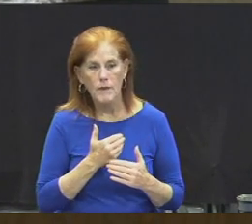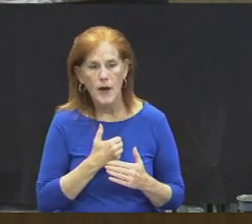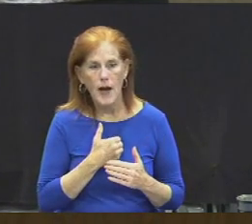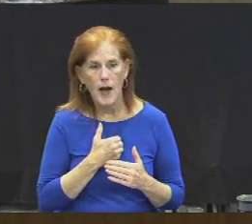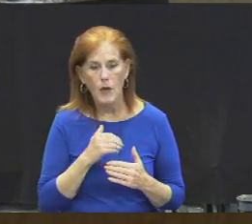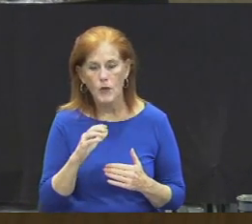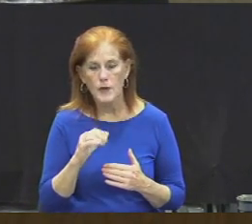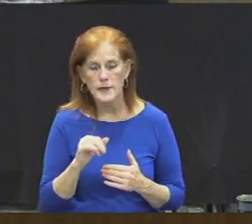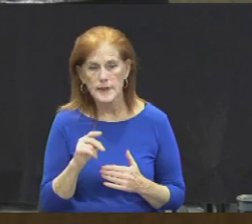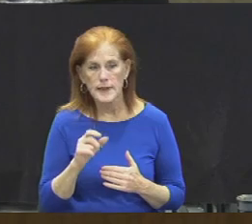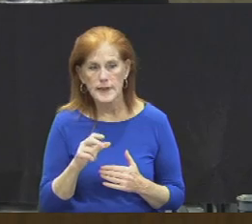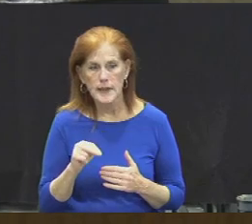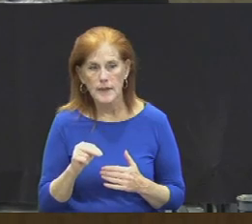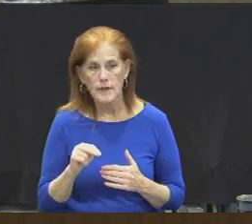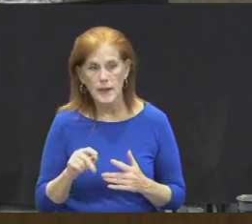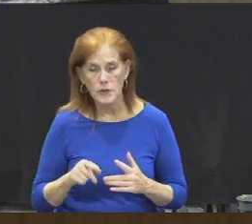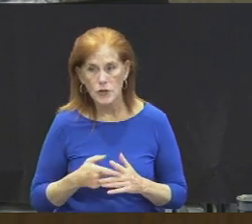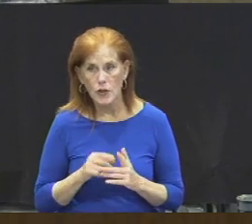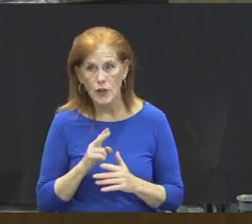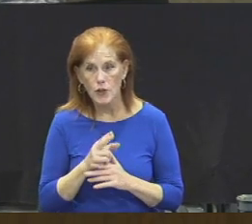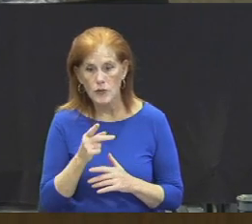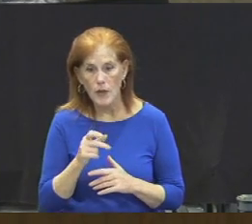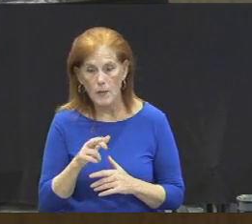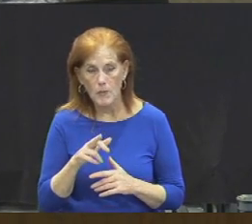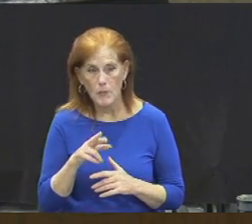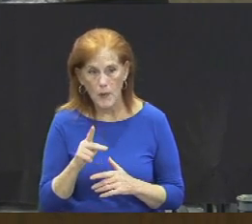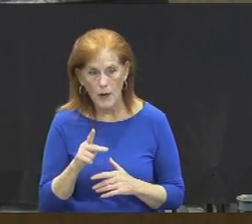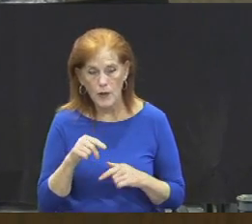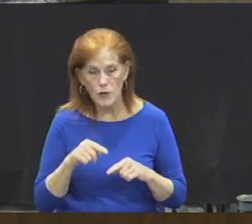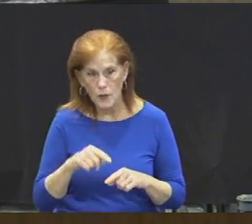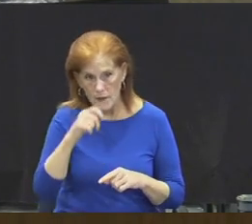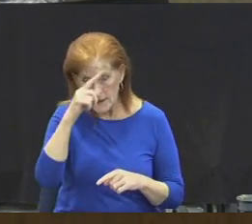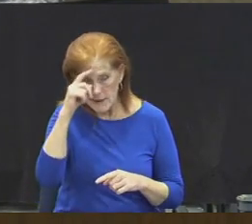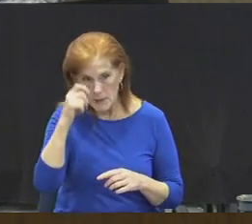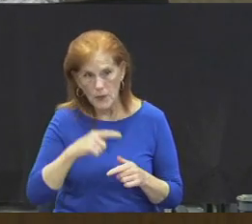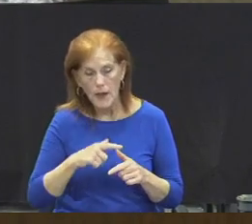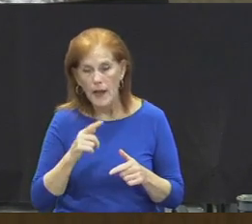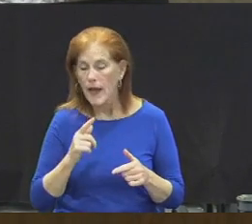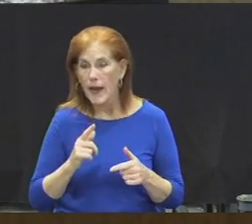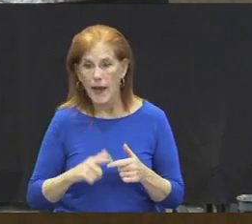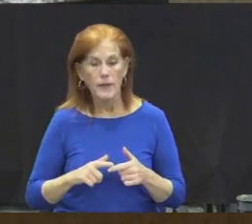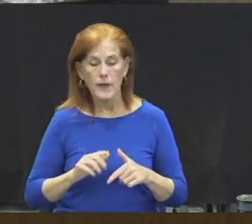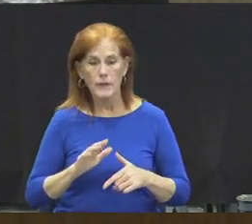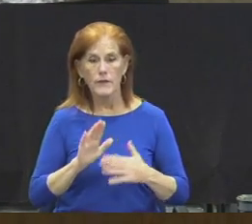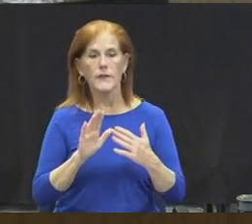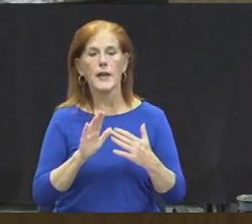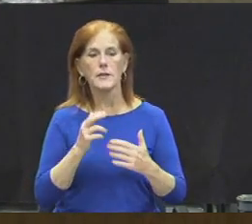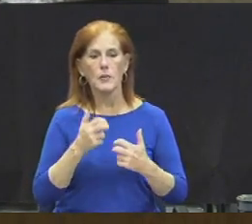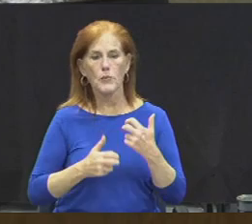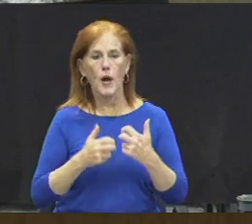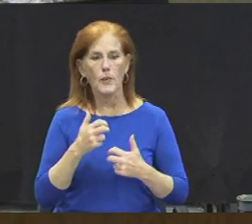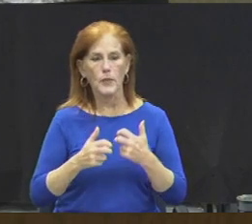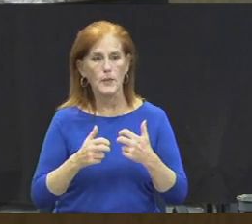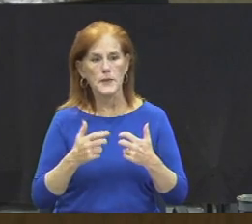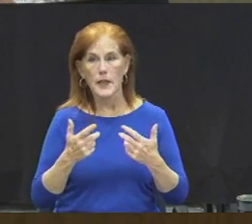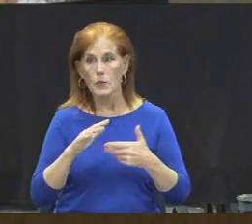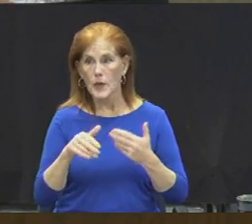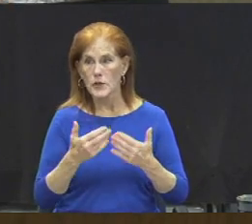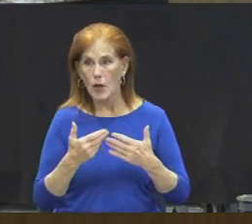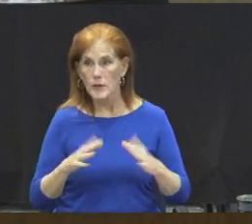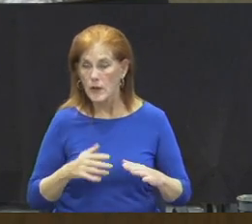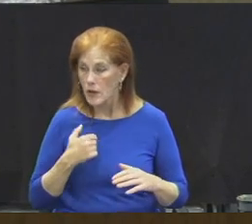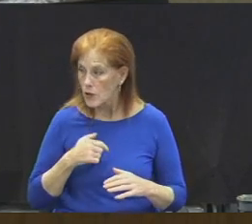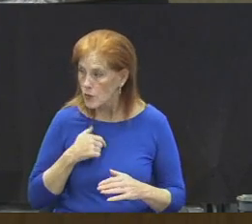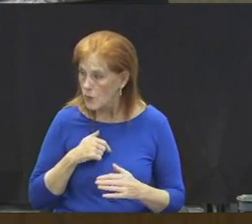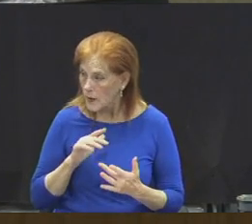who are starting to use the park this summer and then run into problems. Will we come back to you, Christina and Kate,